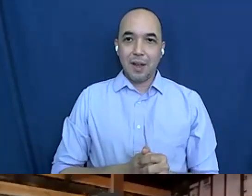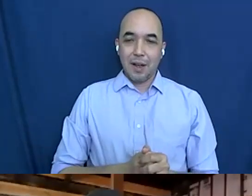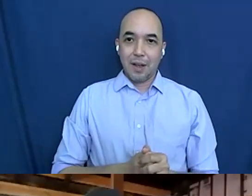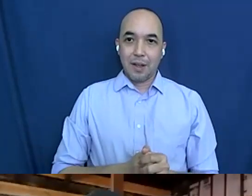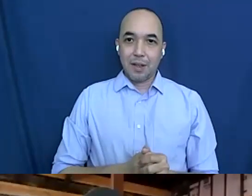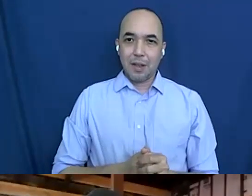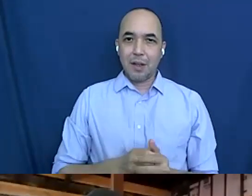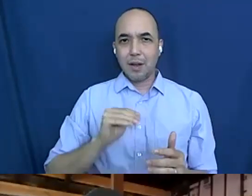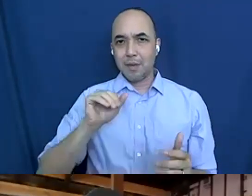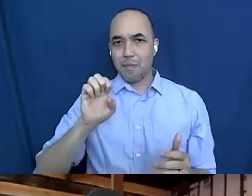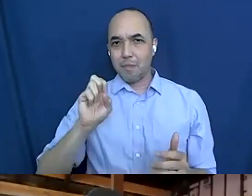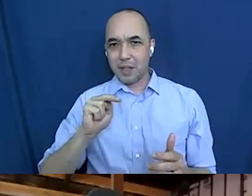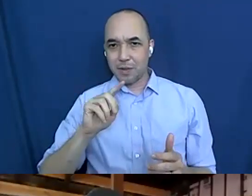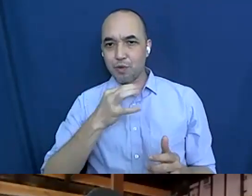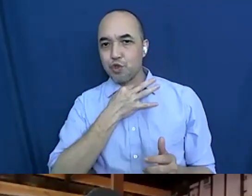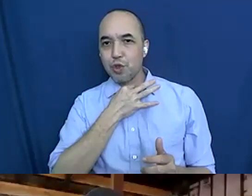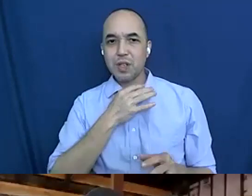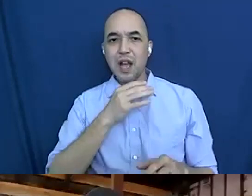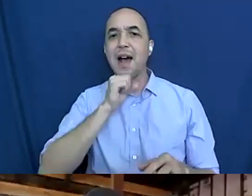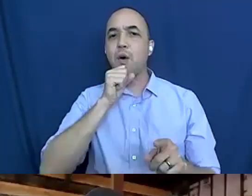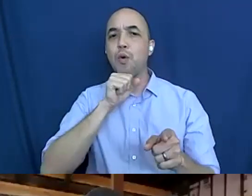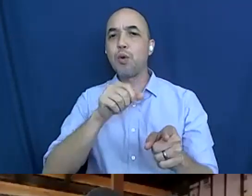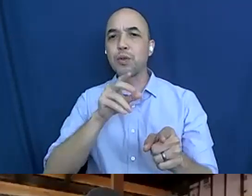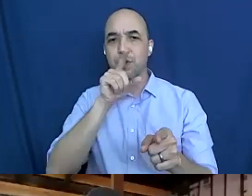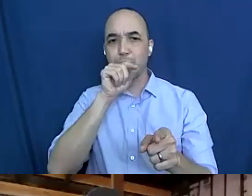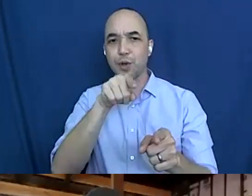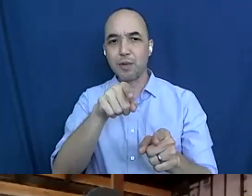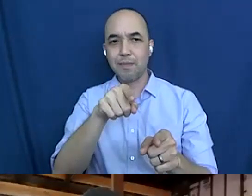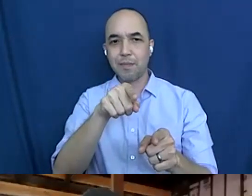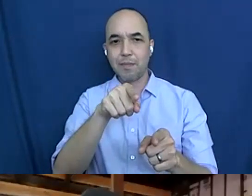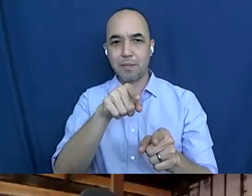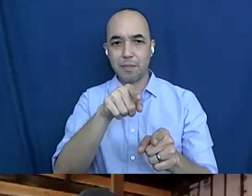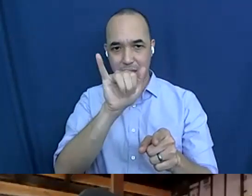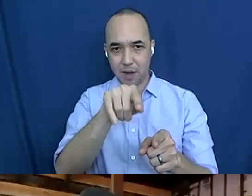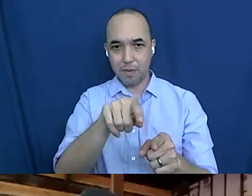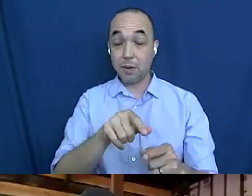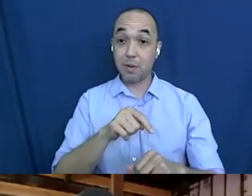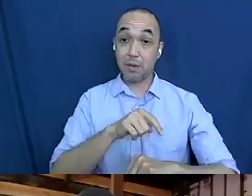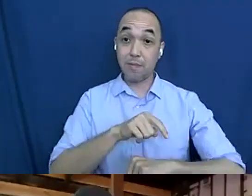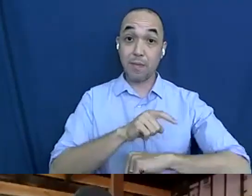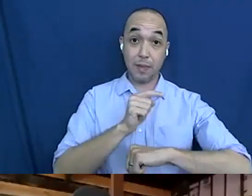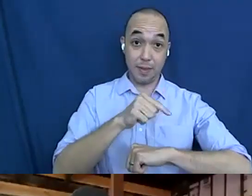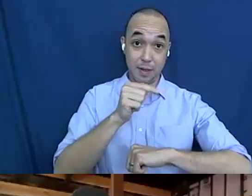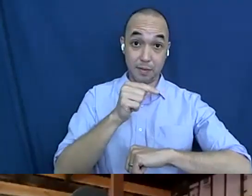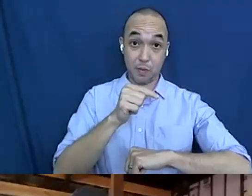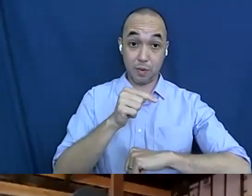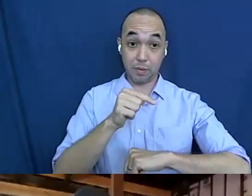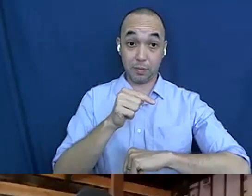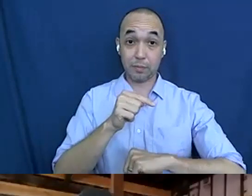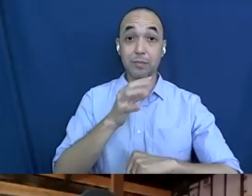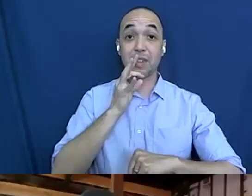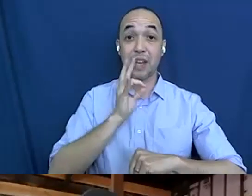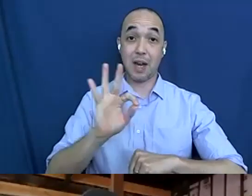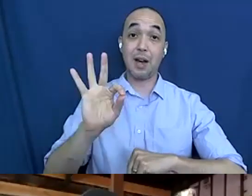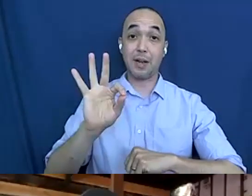Mason had a question, which is, how old is this bird that's perched on you? This bird is